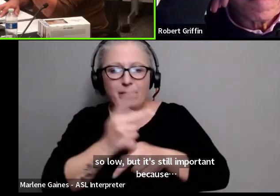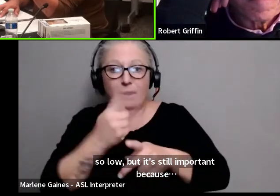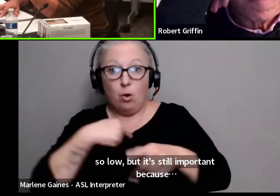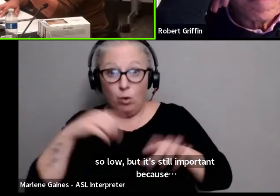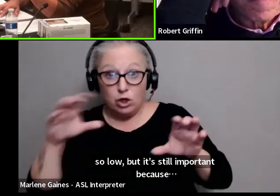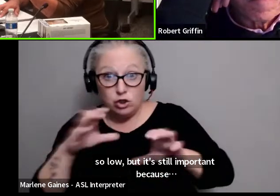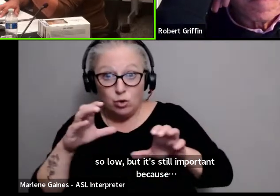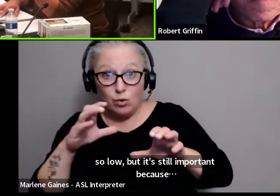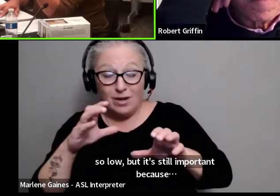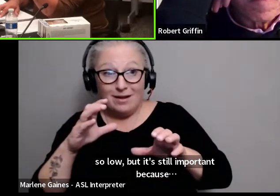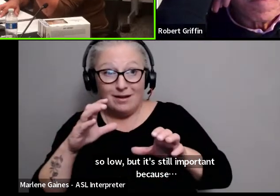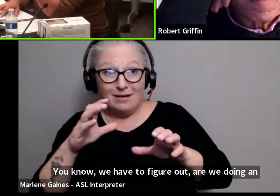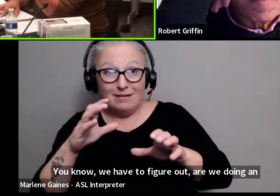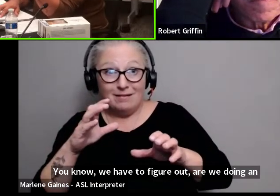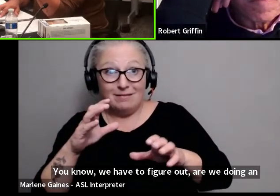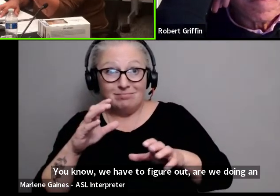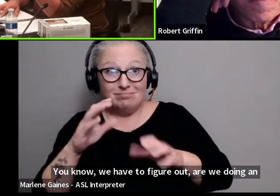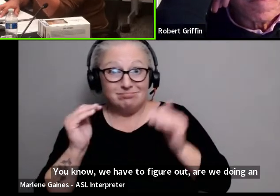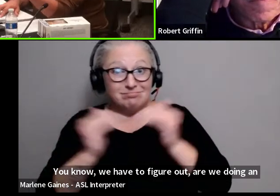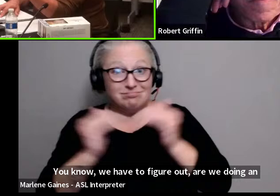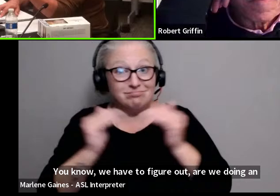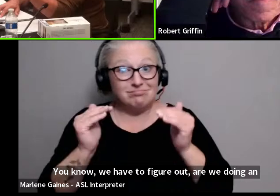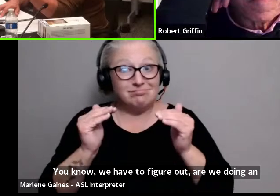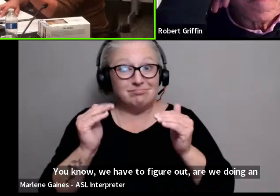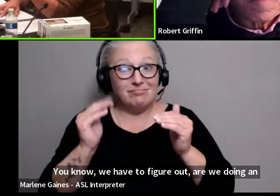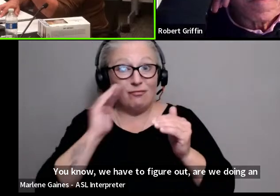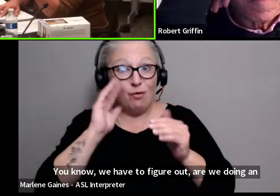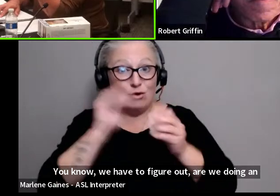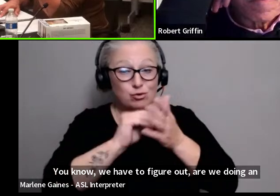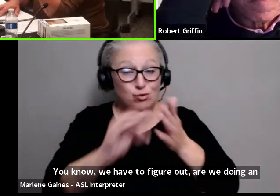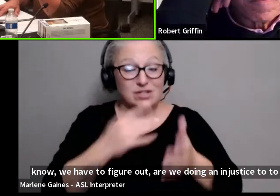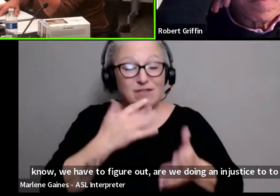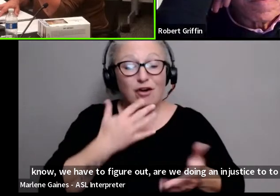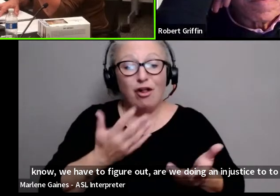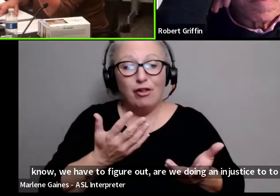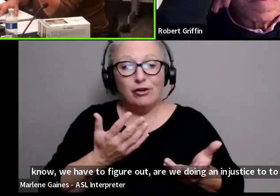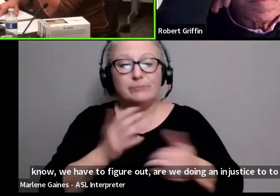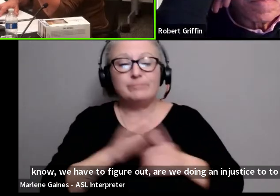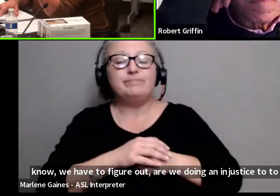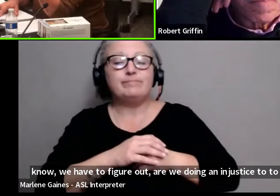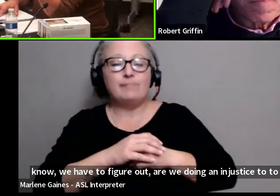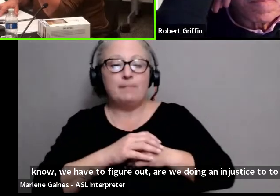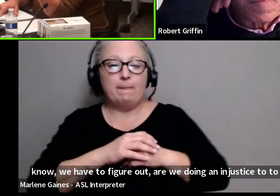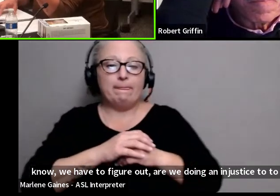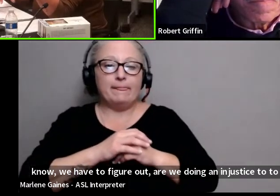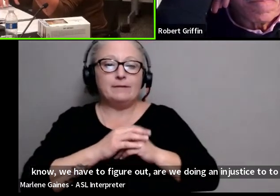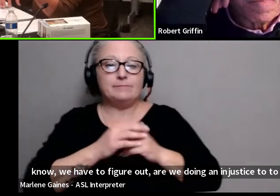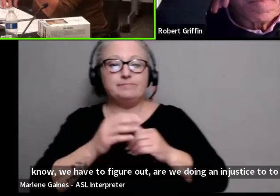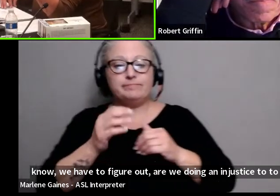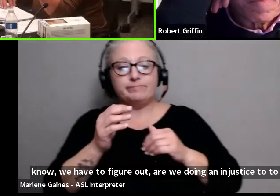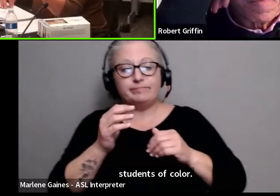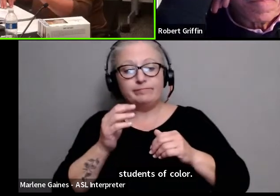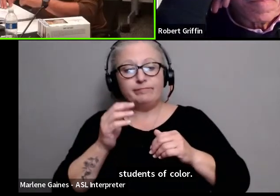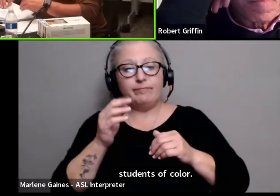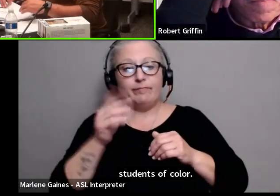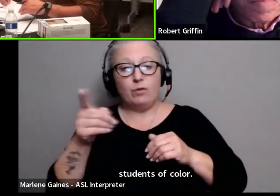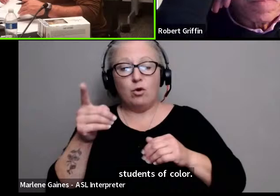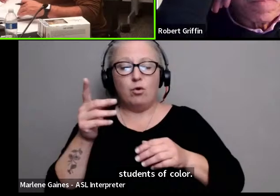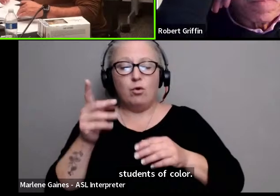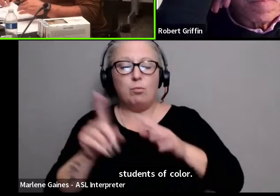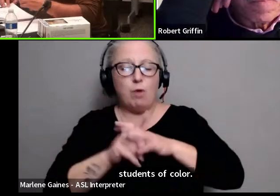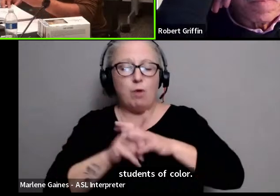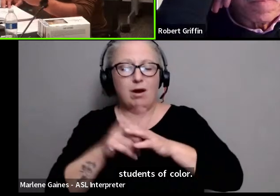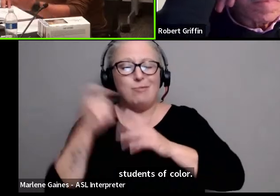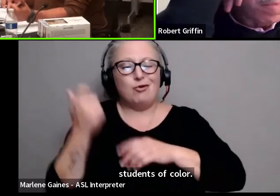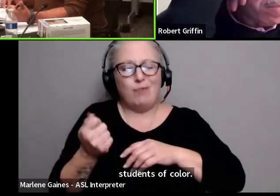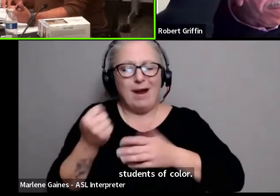doing an injustice to students of color? Yeah. You know, again, you brought up grant funds, and I totally agree